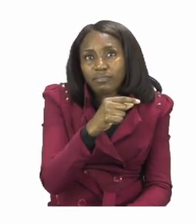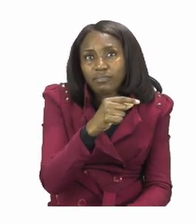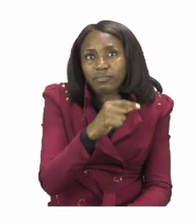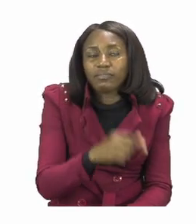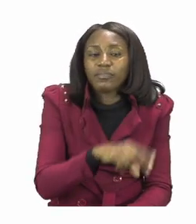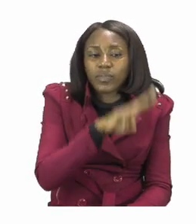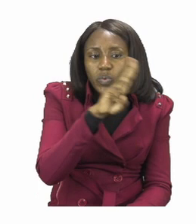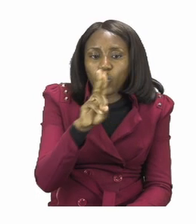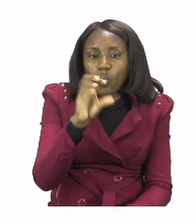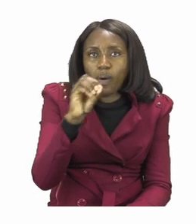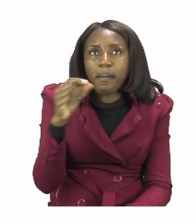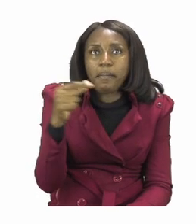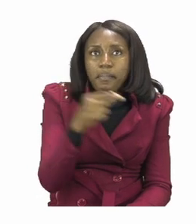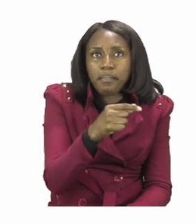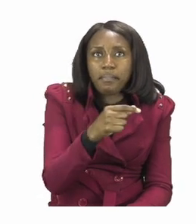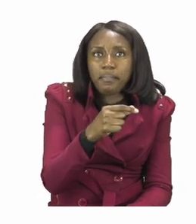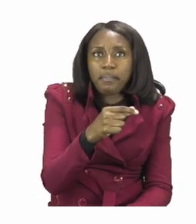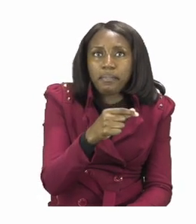hog,